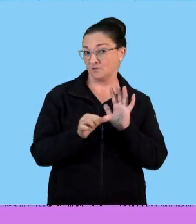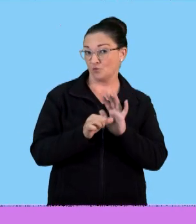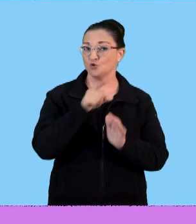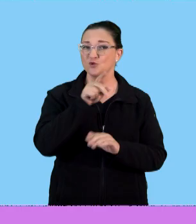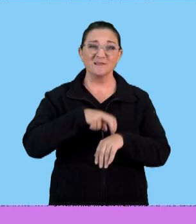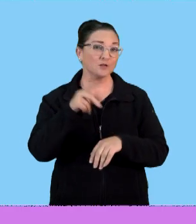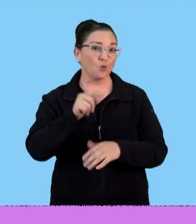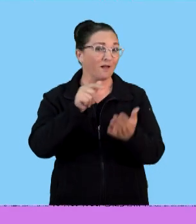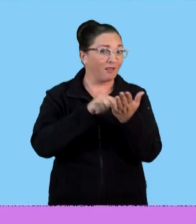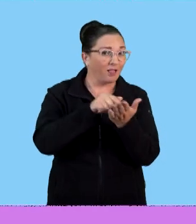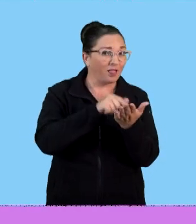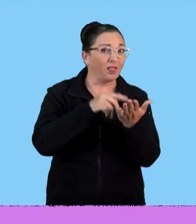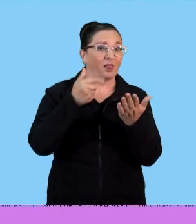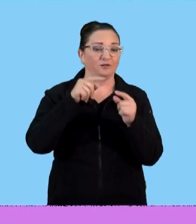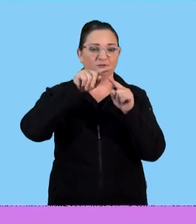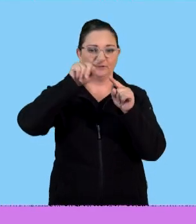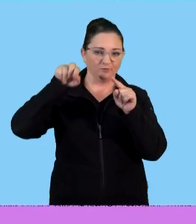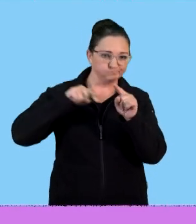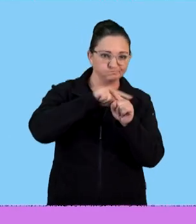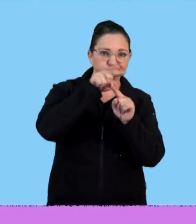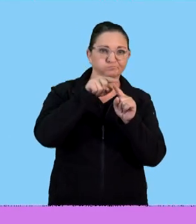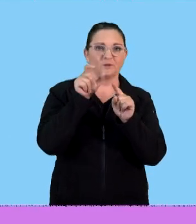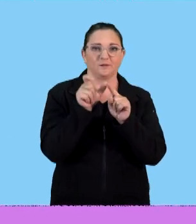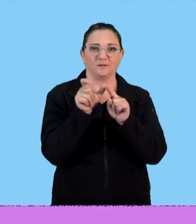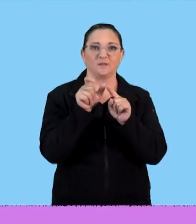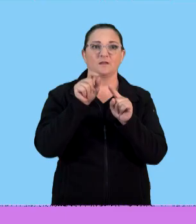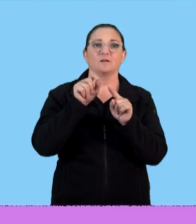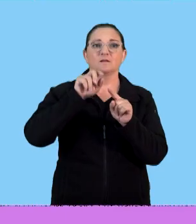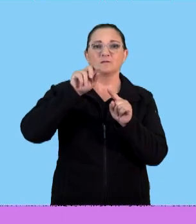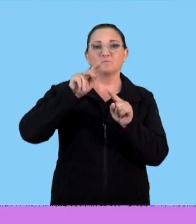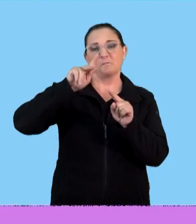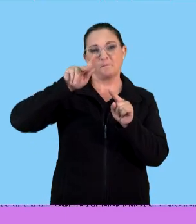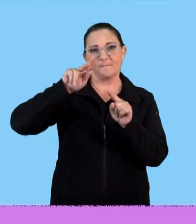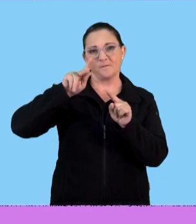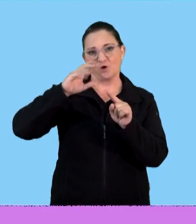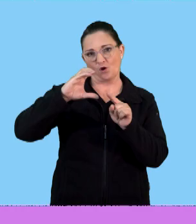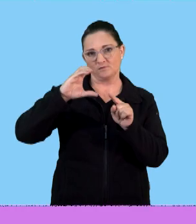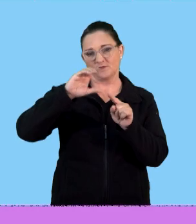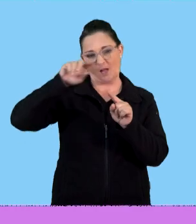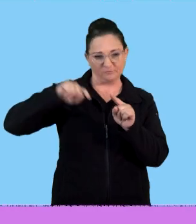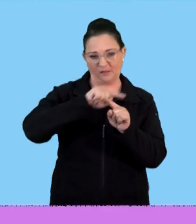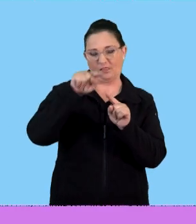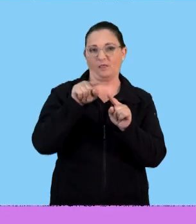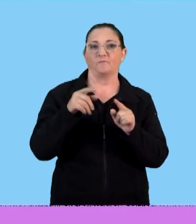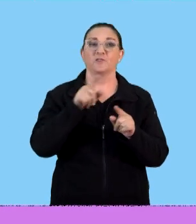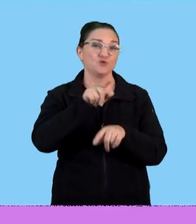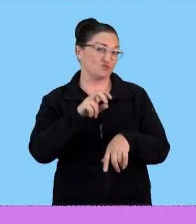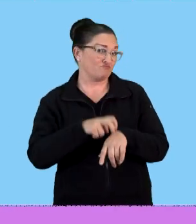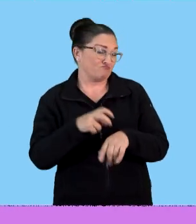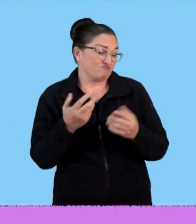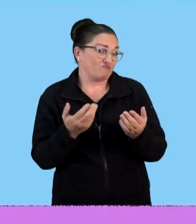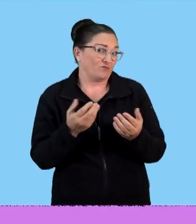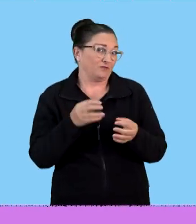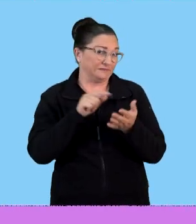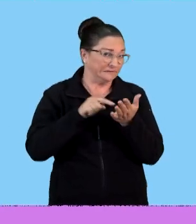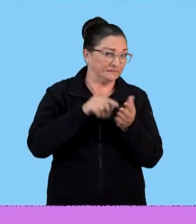to calculate perimeter and circumference. Okay, so this is basically what we'll expect,